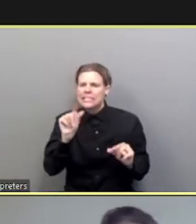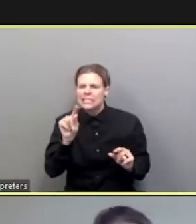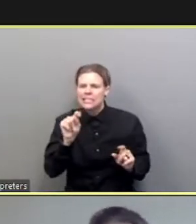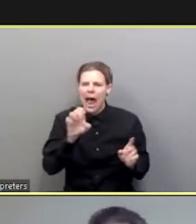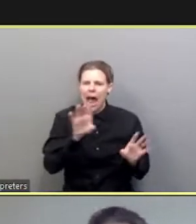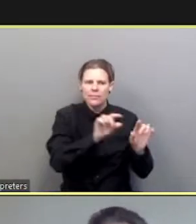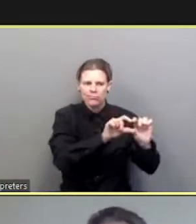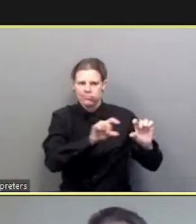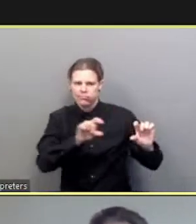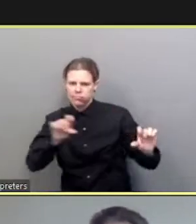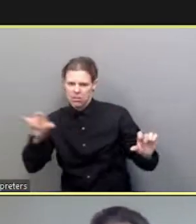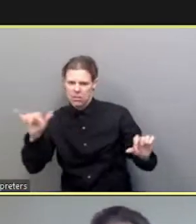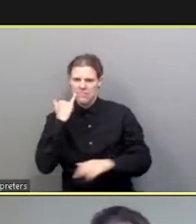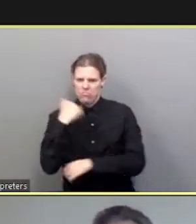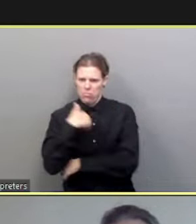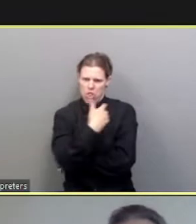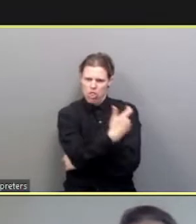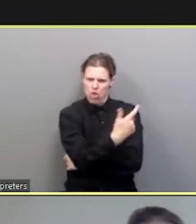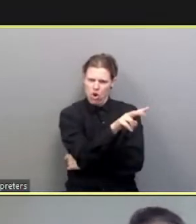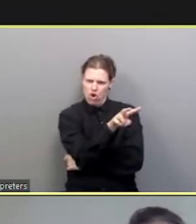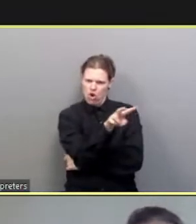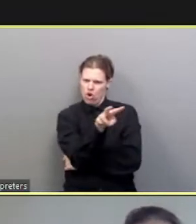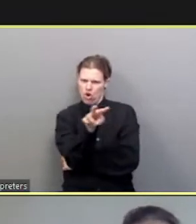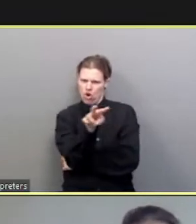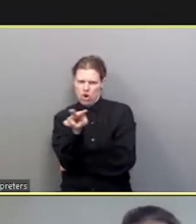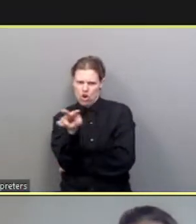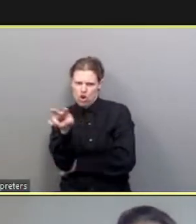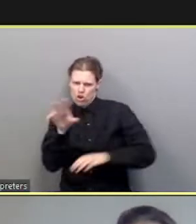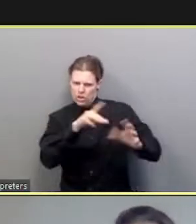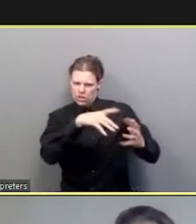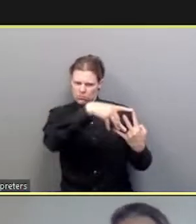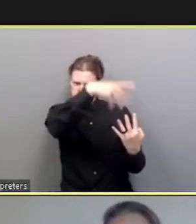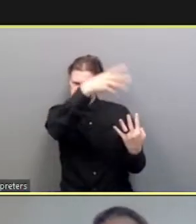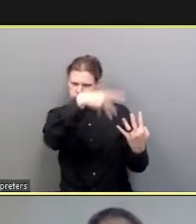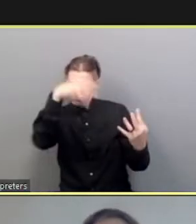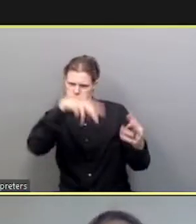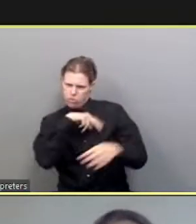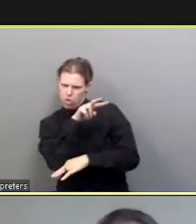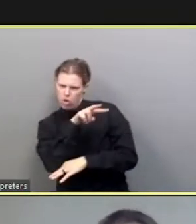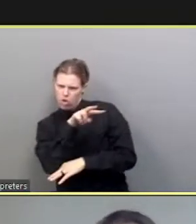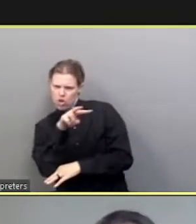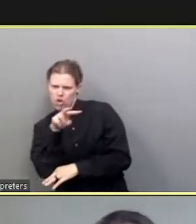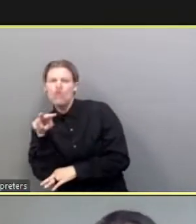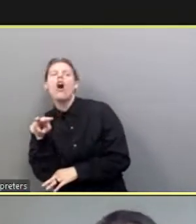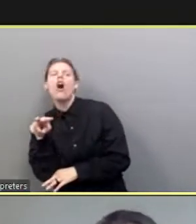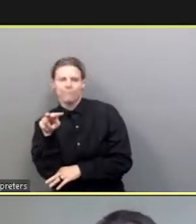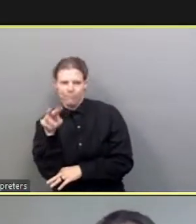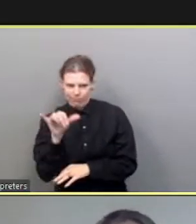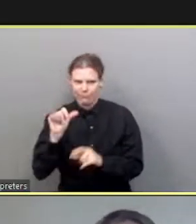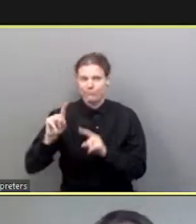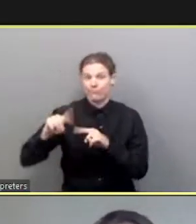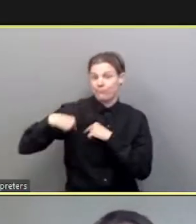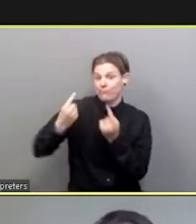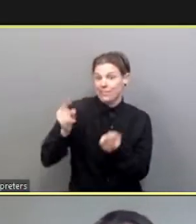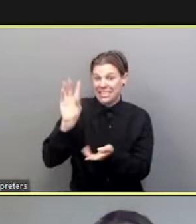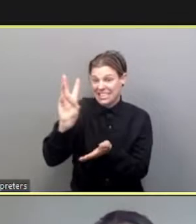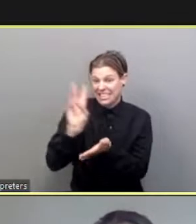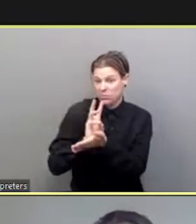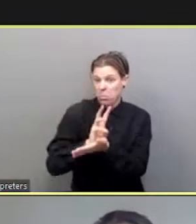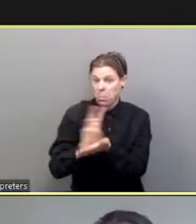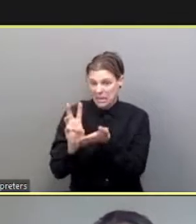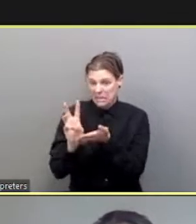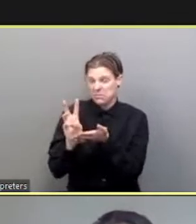over time by using these Epi Curves. So this is just a blow up of the recent 6-week activity. And why we do that is so you can